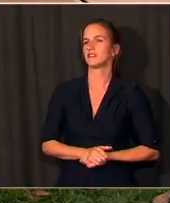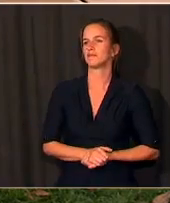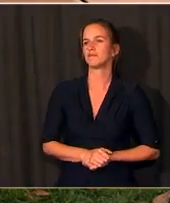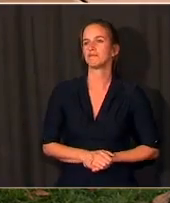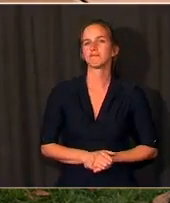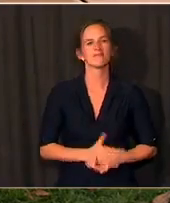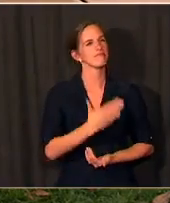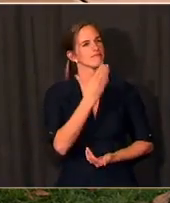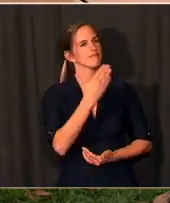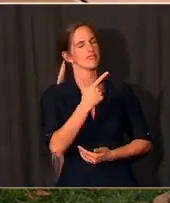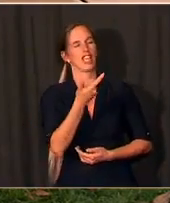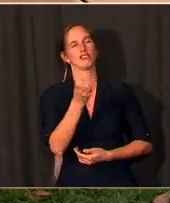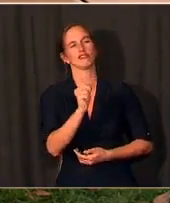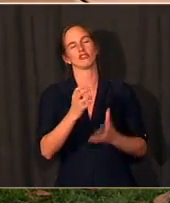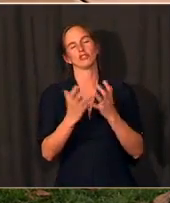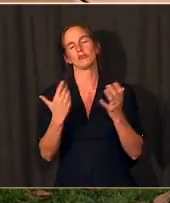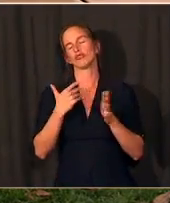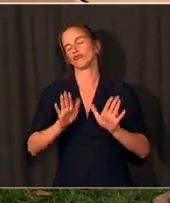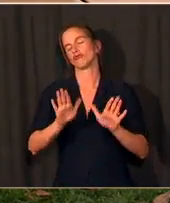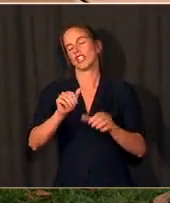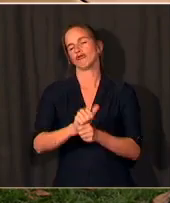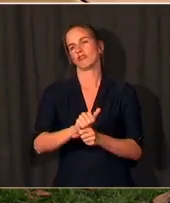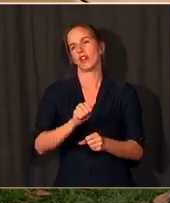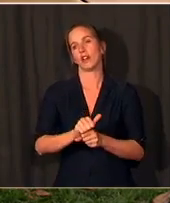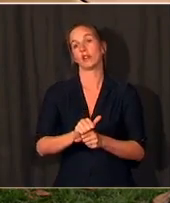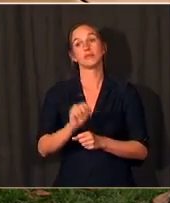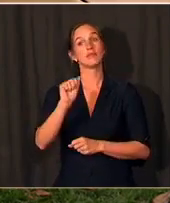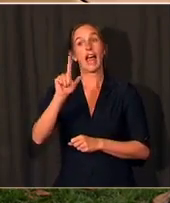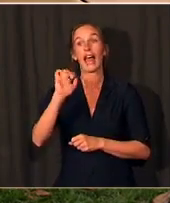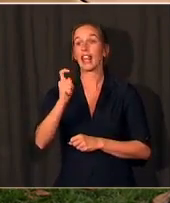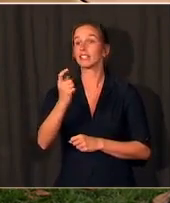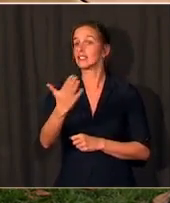very much. Great job. Alex, please.